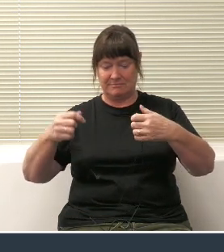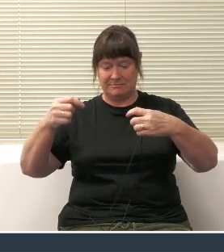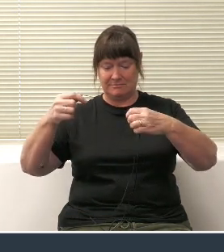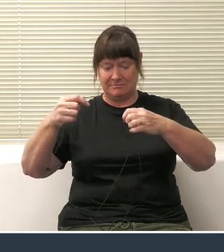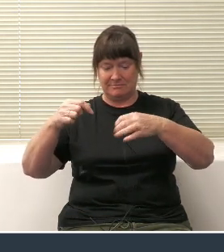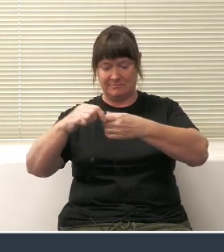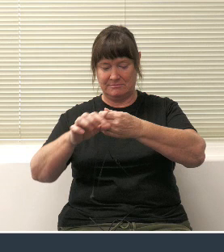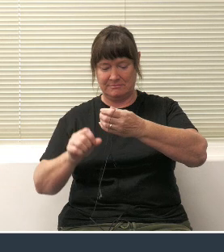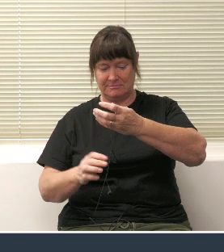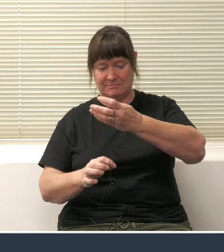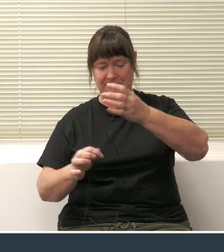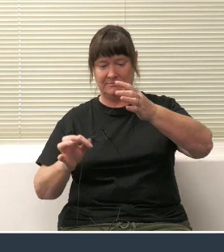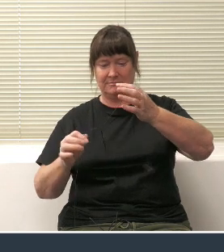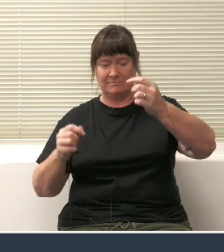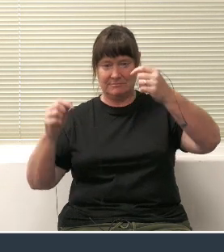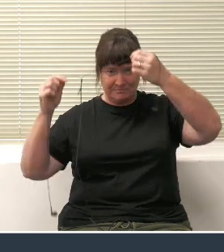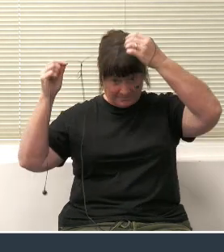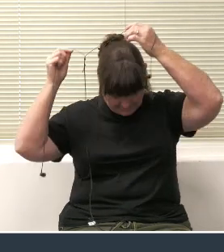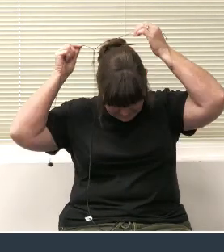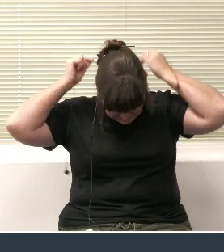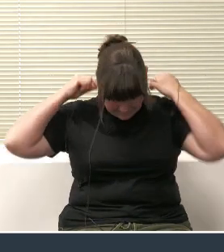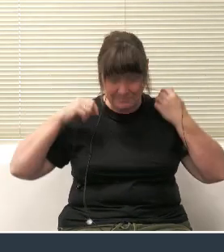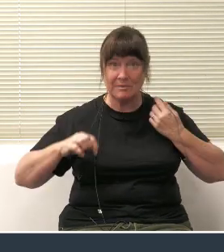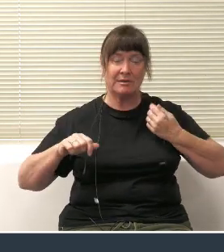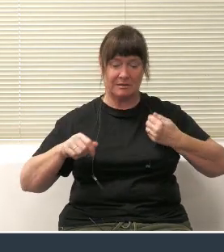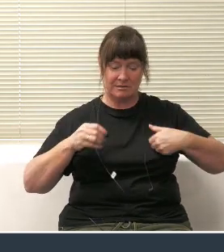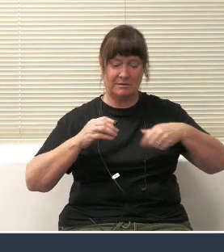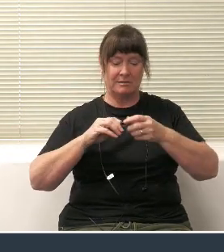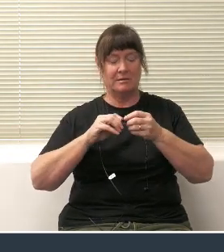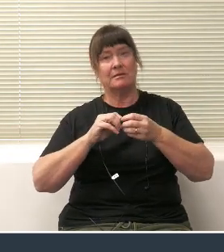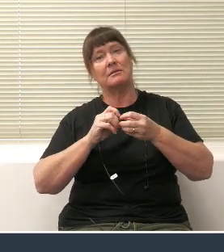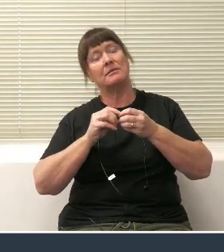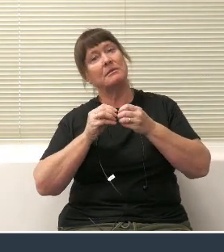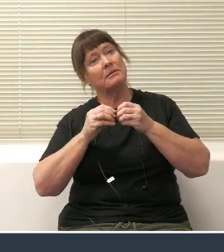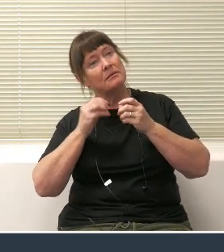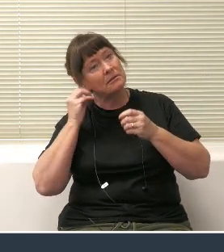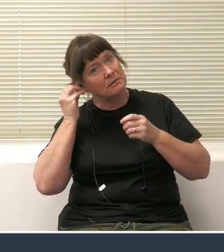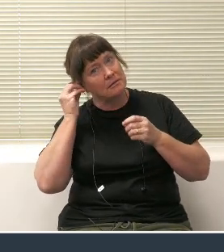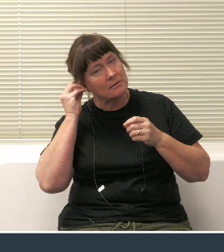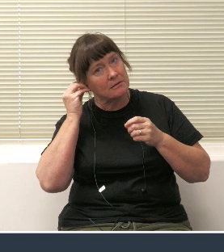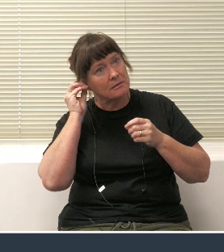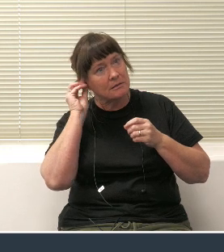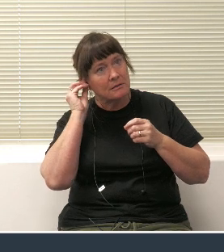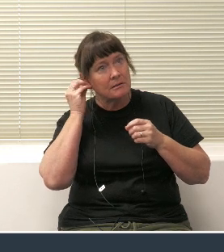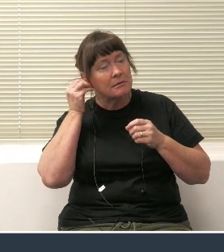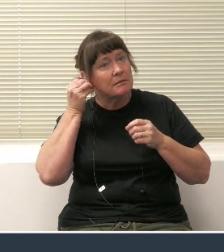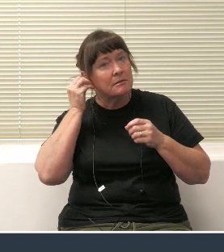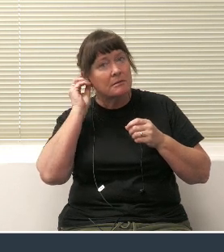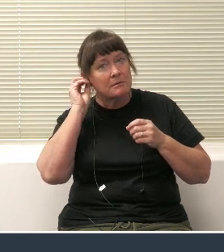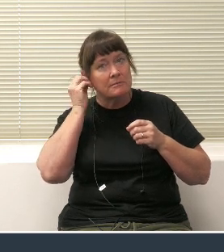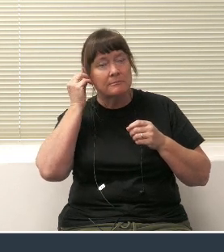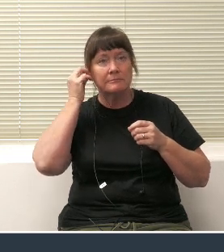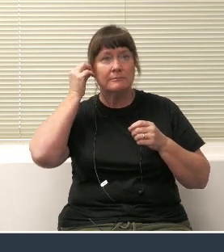In question 2, all respondents were asked, if we shift to a focus on retirement housing, how can council deliver this in an effective